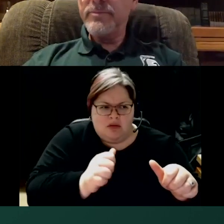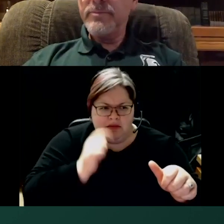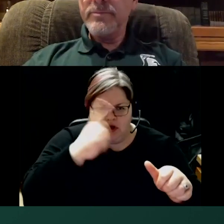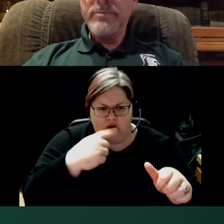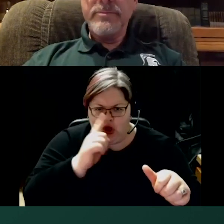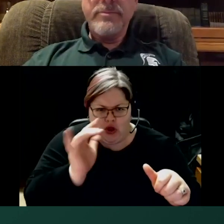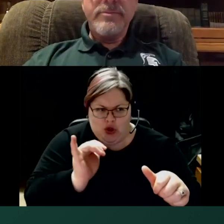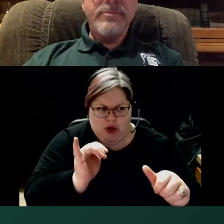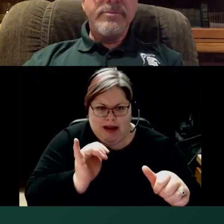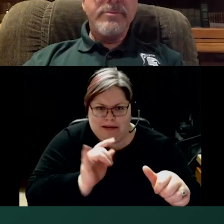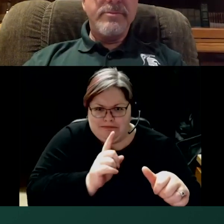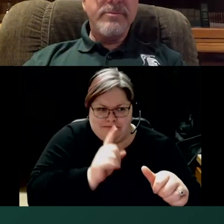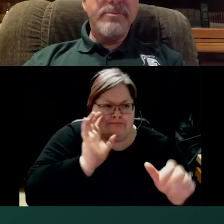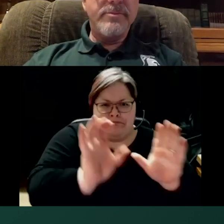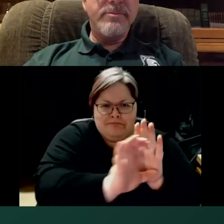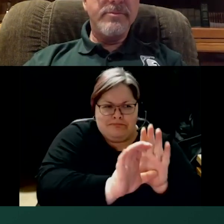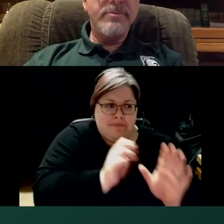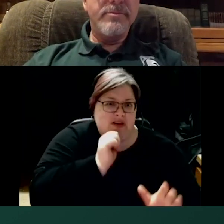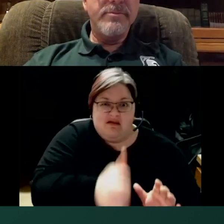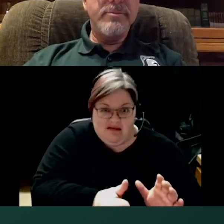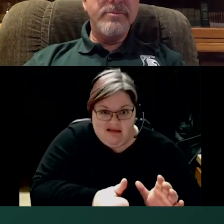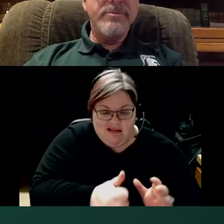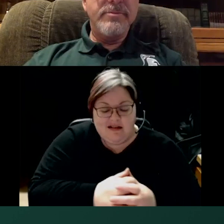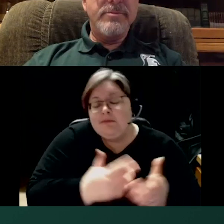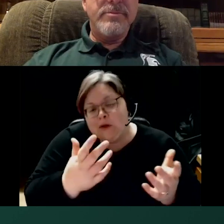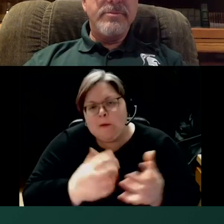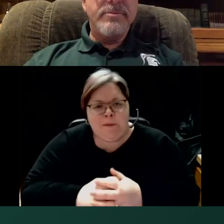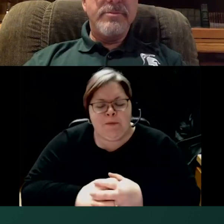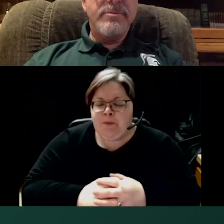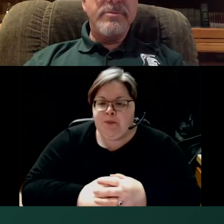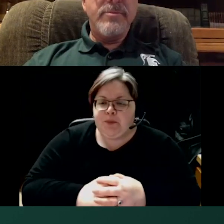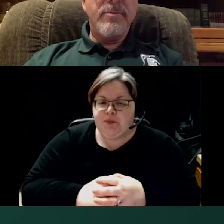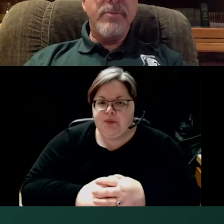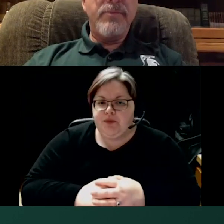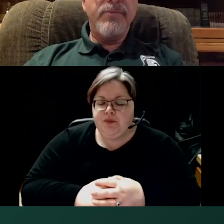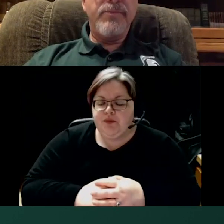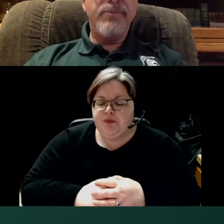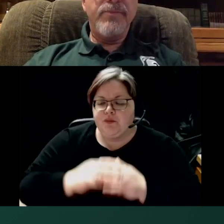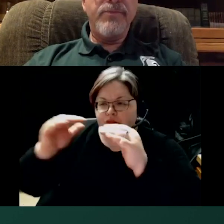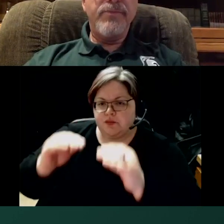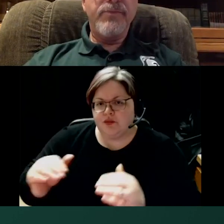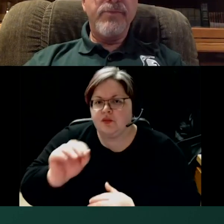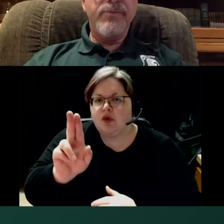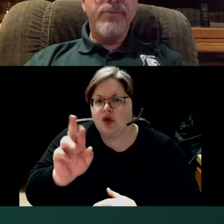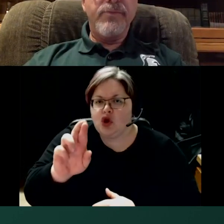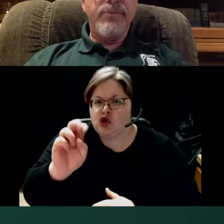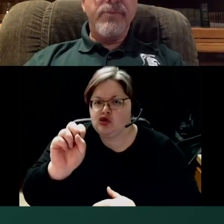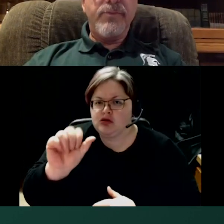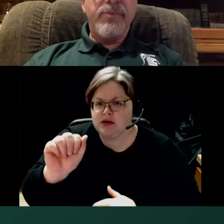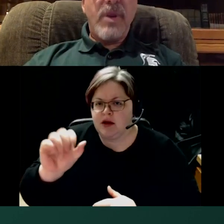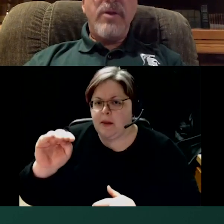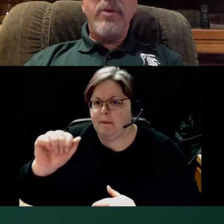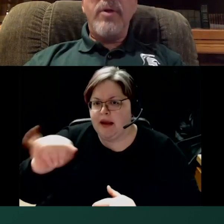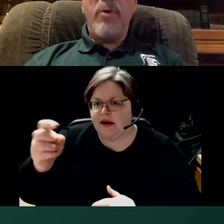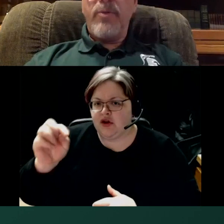Okay, and here's a relatively quick one. Where is Ursa Major on a chart, and are Ursa Major and Ursa Minor bear